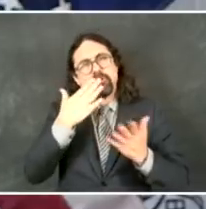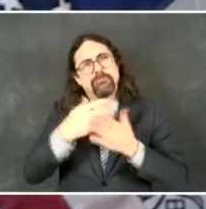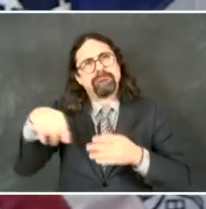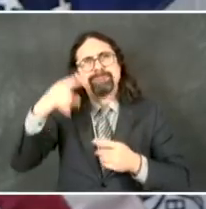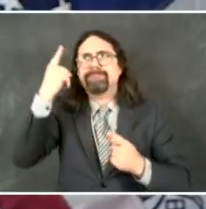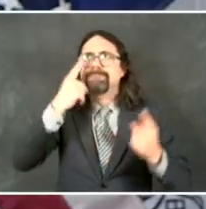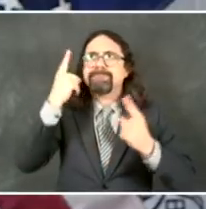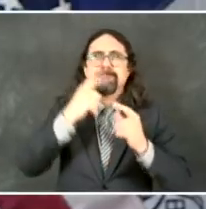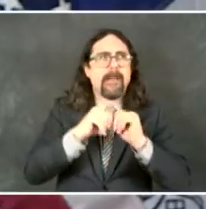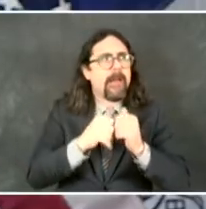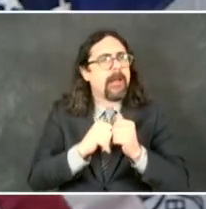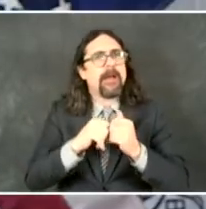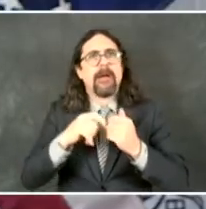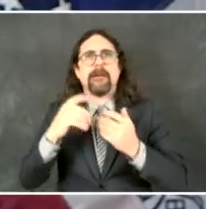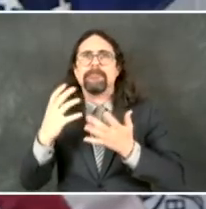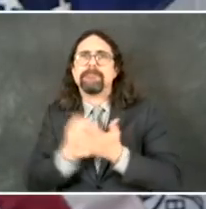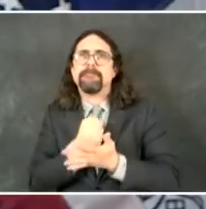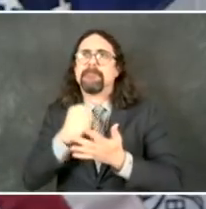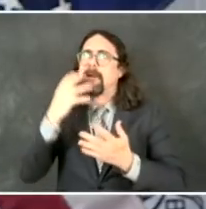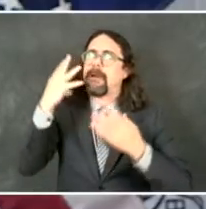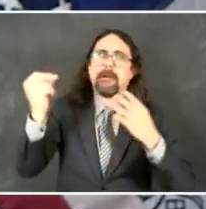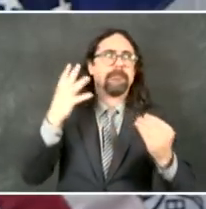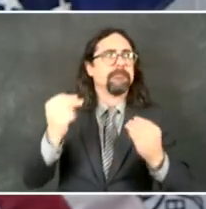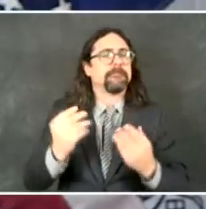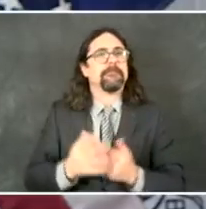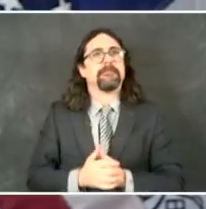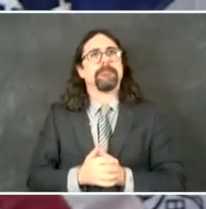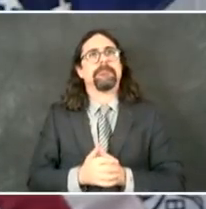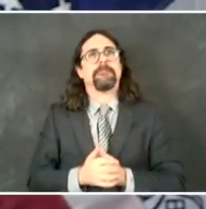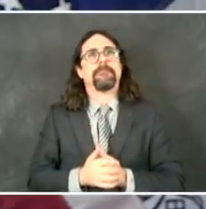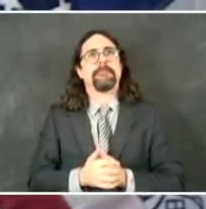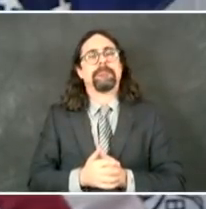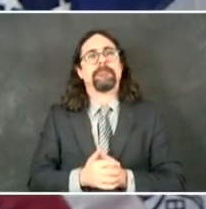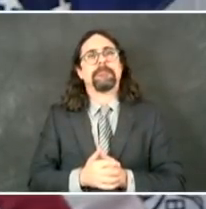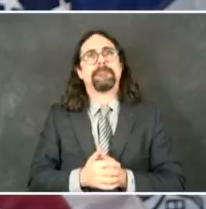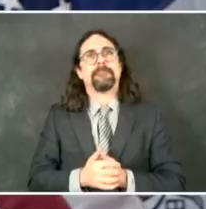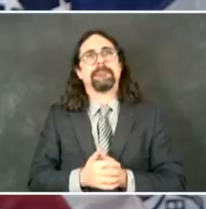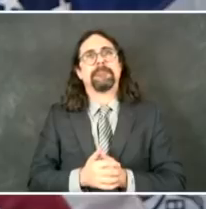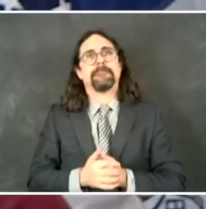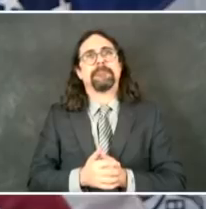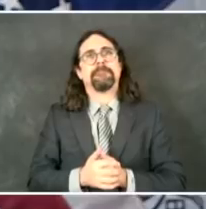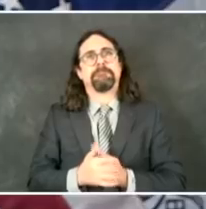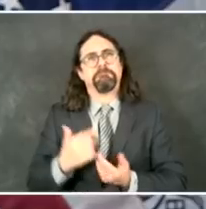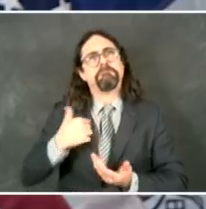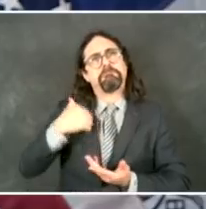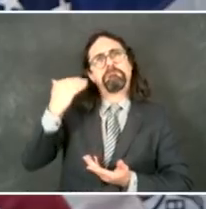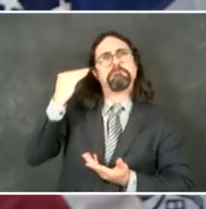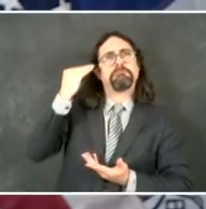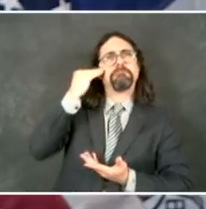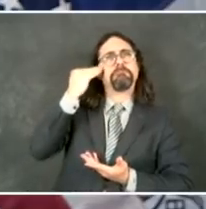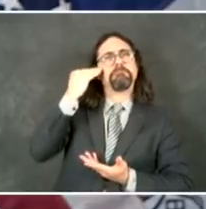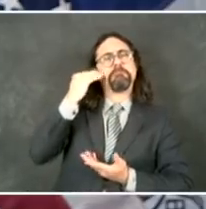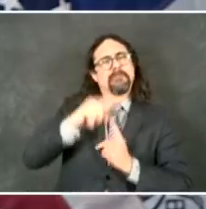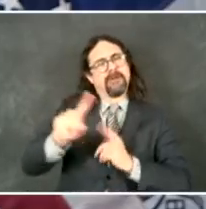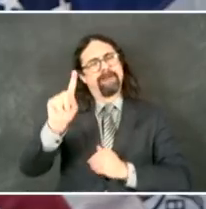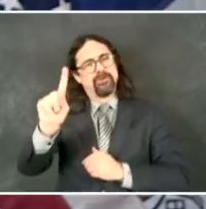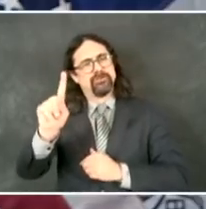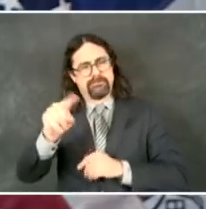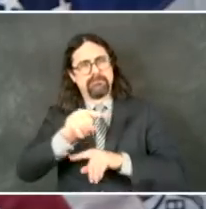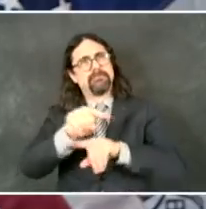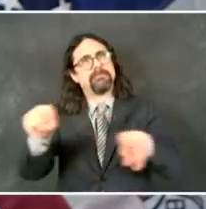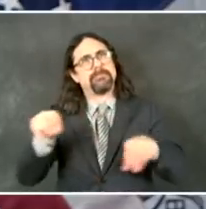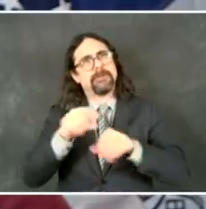said consistently we want to see if there's new approaches, but we have to make sure they're safe and we have to make sure there can be enforcement. City Council